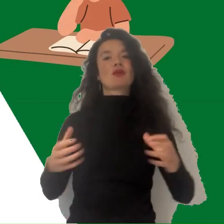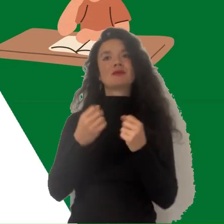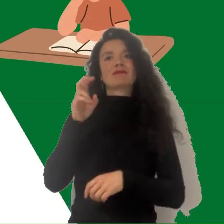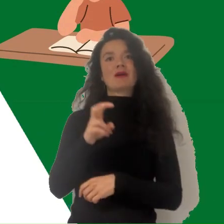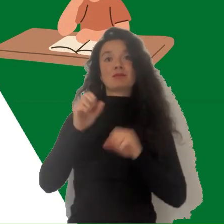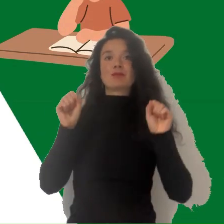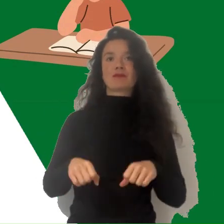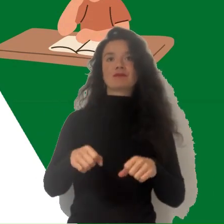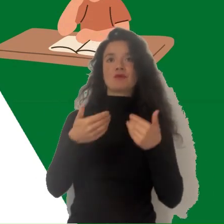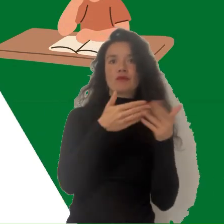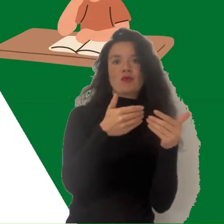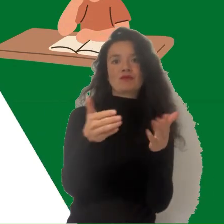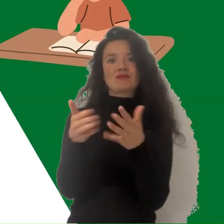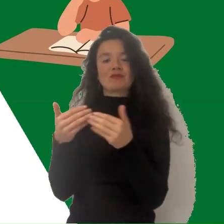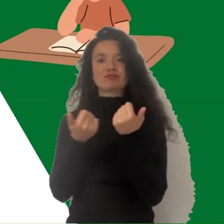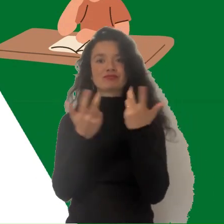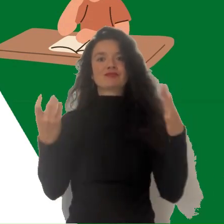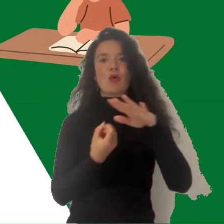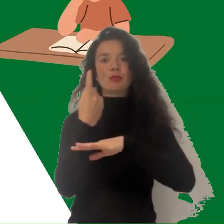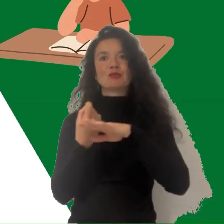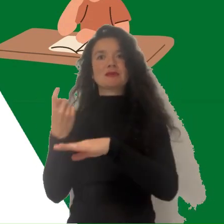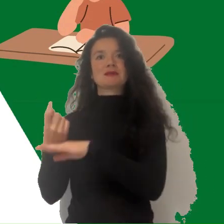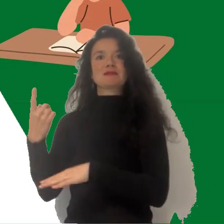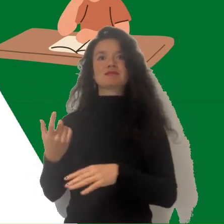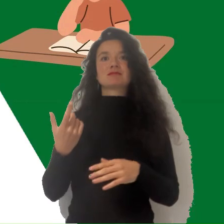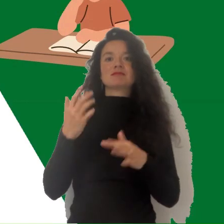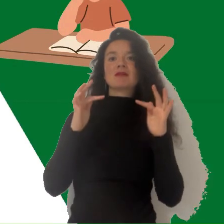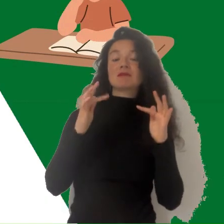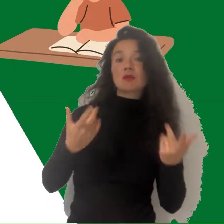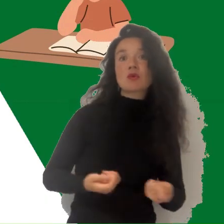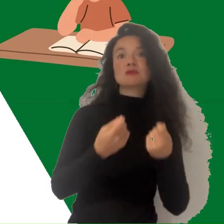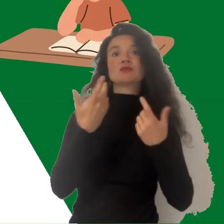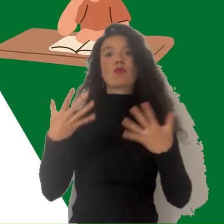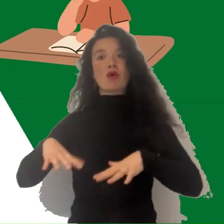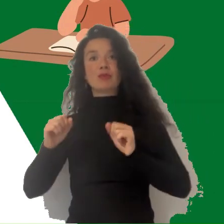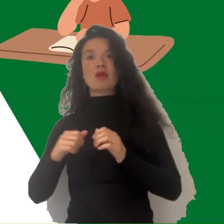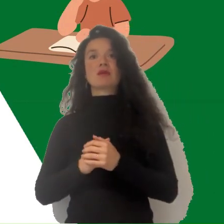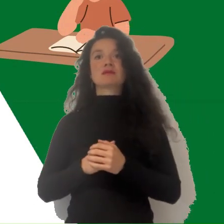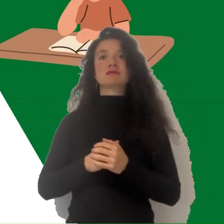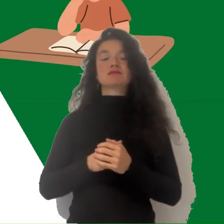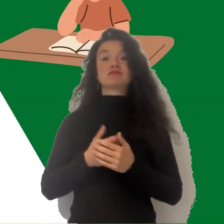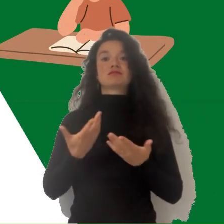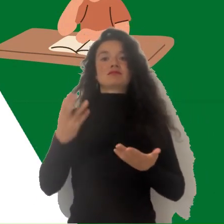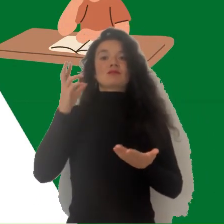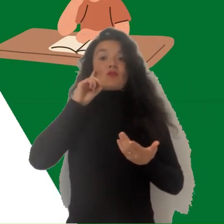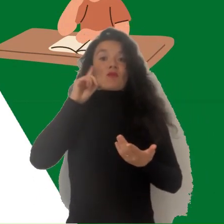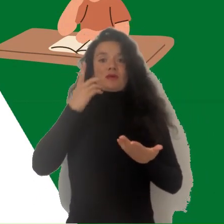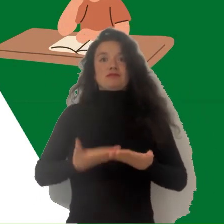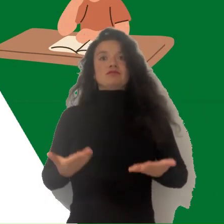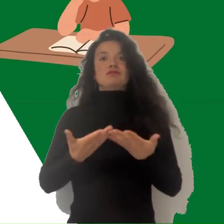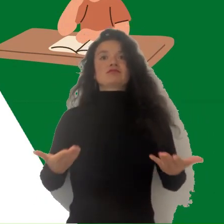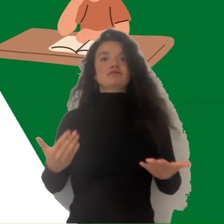these green jobs, like renewable energy, eco-agriculture, waste management,